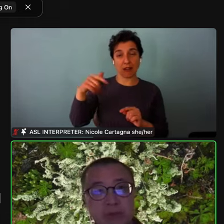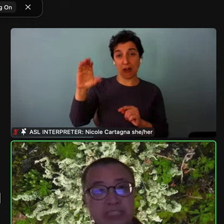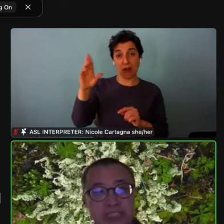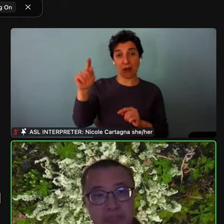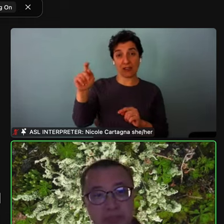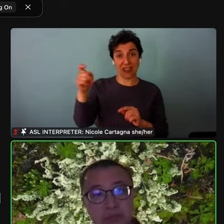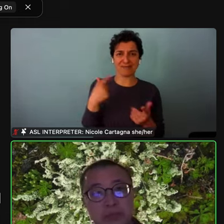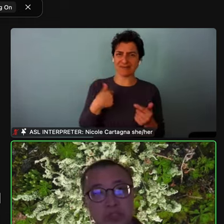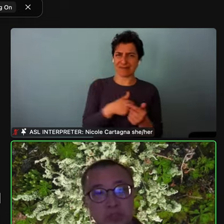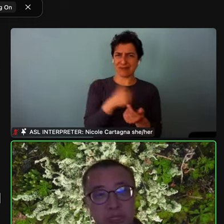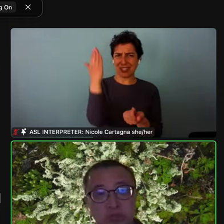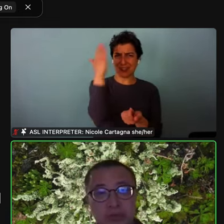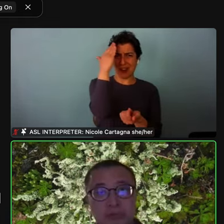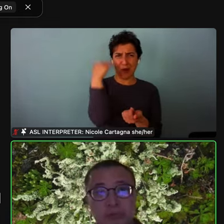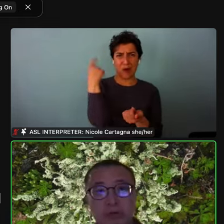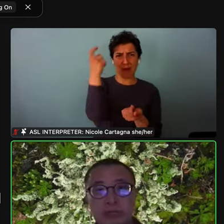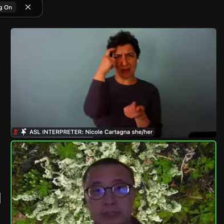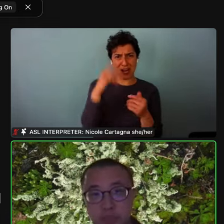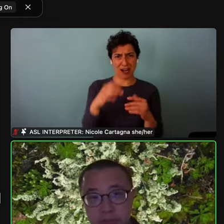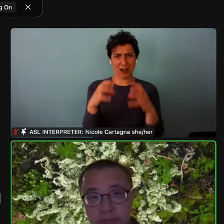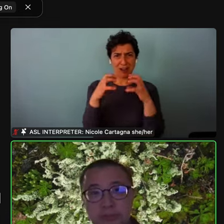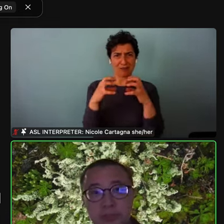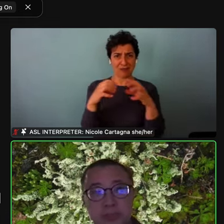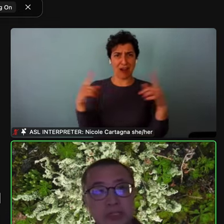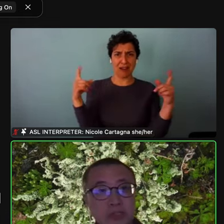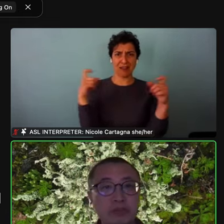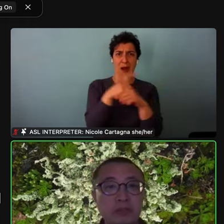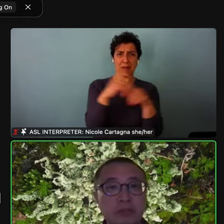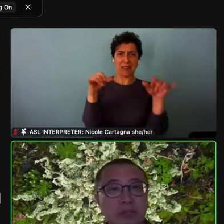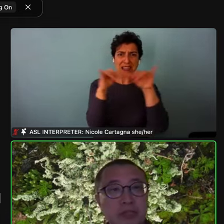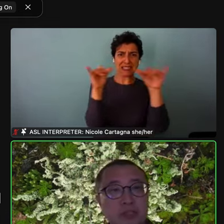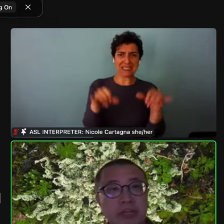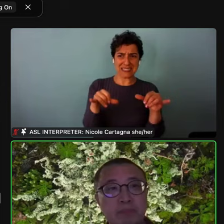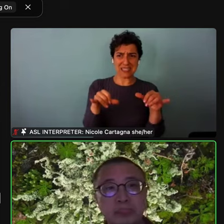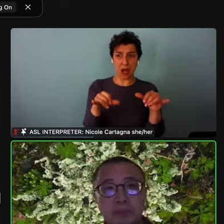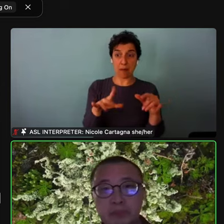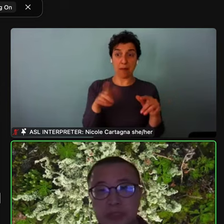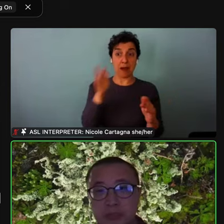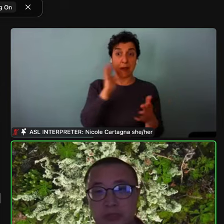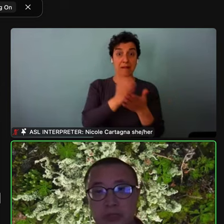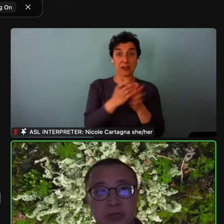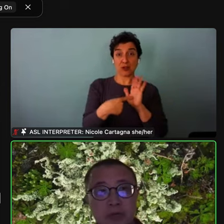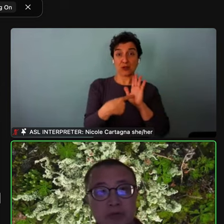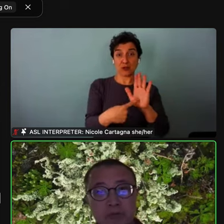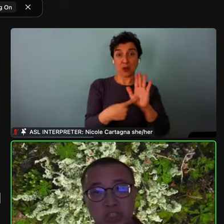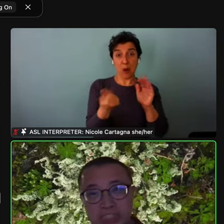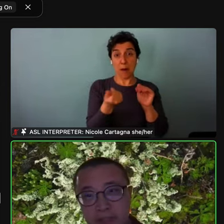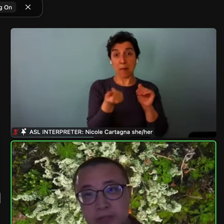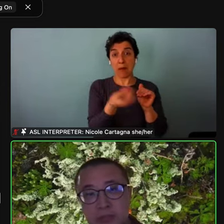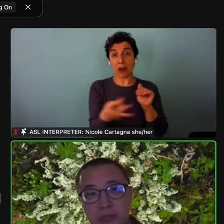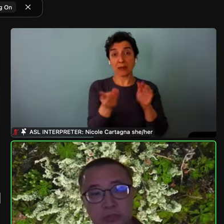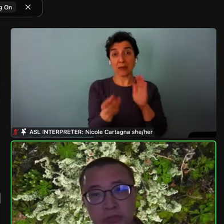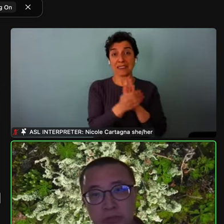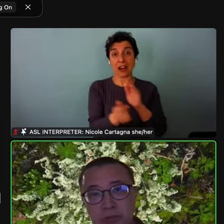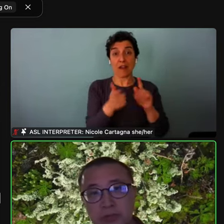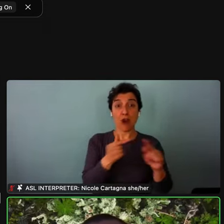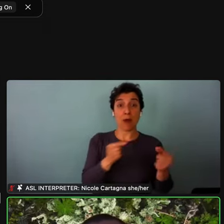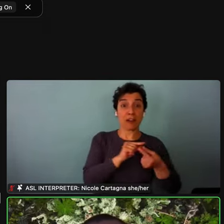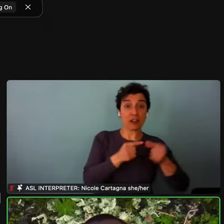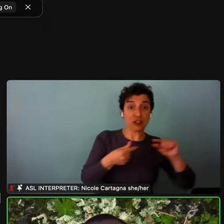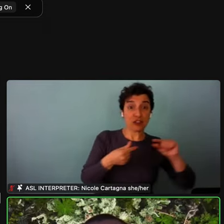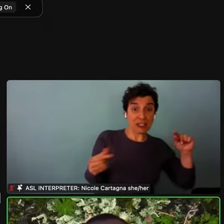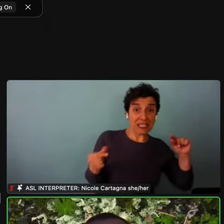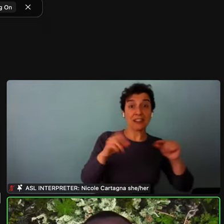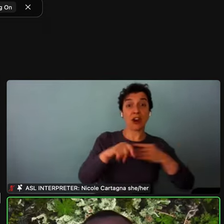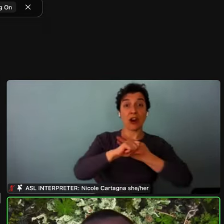with multi-scale spatial-temporal organization. This figure here illustrates multiple scales from genes to neurons